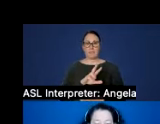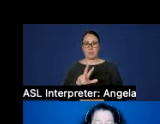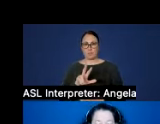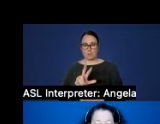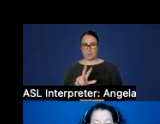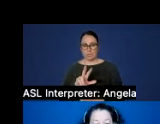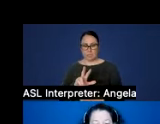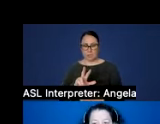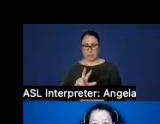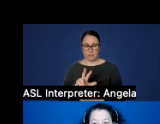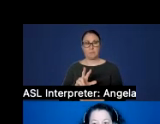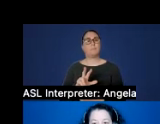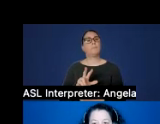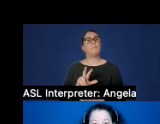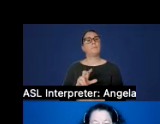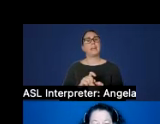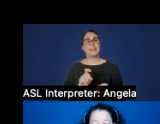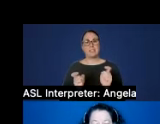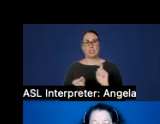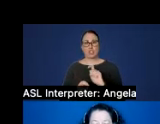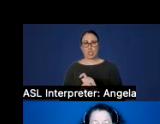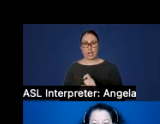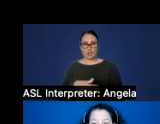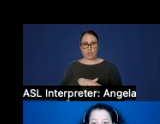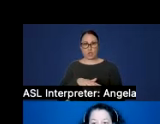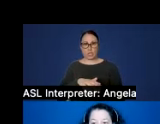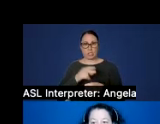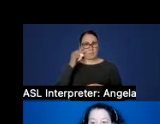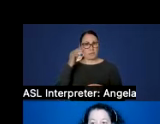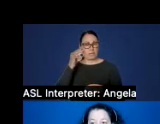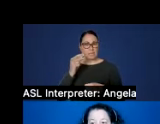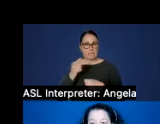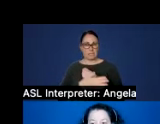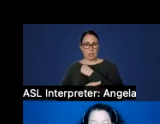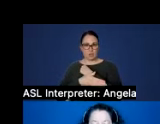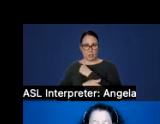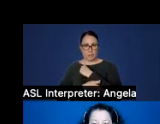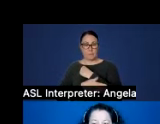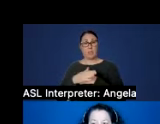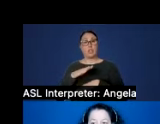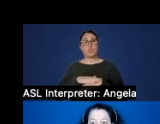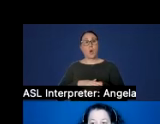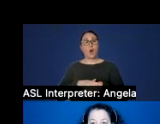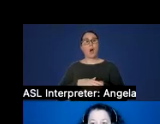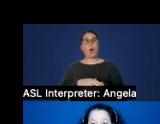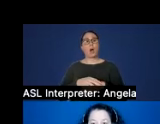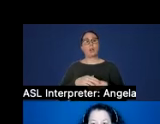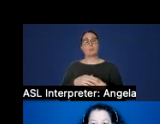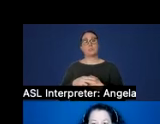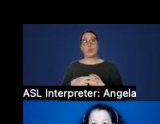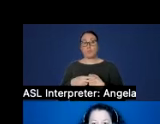allocation of criminal jurisdiction in Indian country. So on reservations, which it applied to, it really just took away